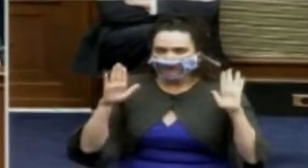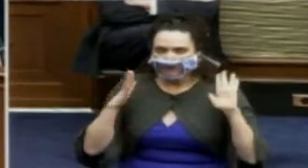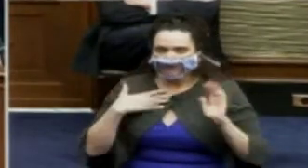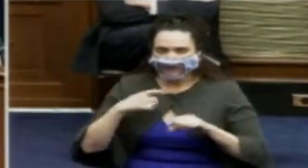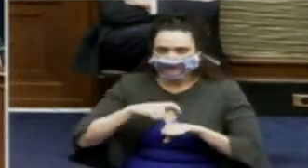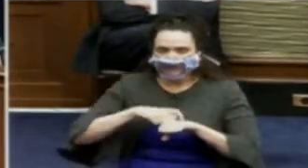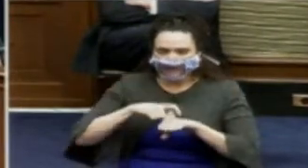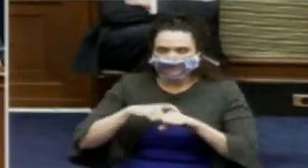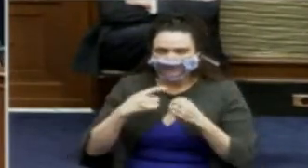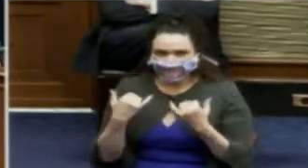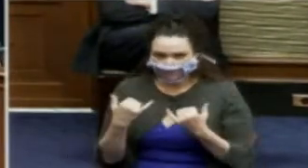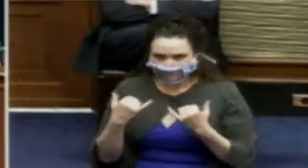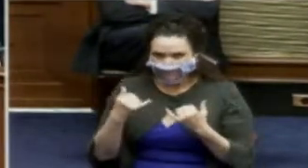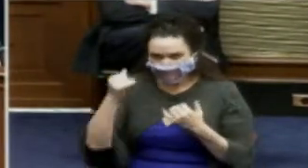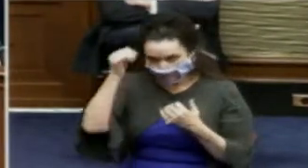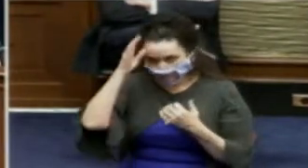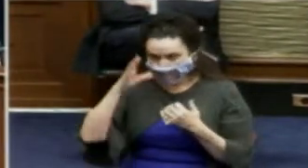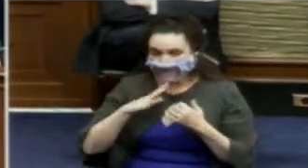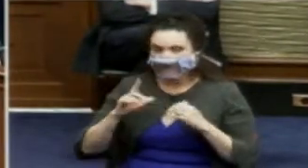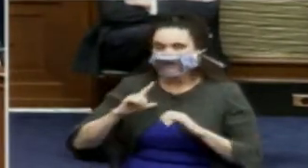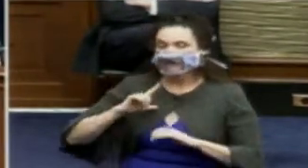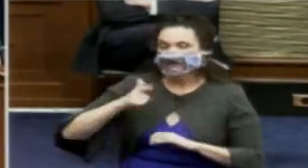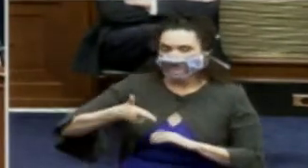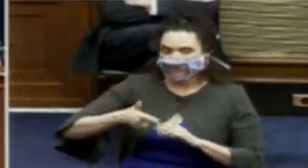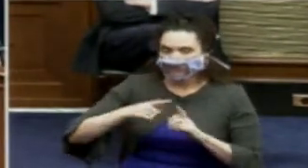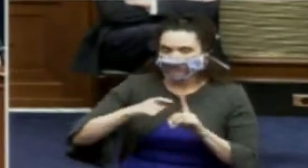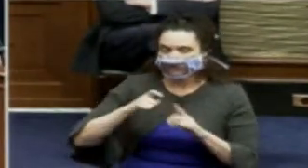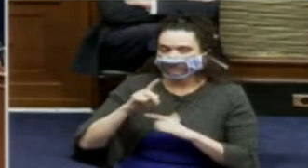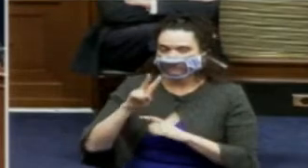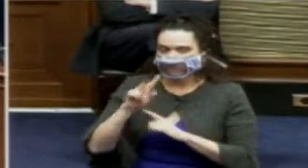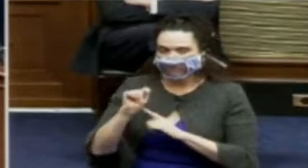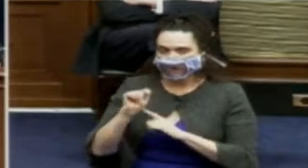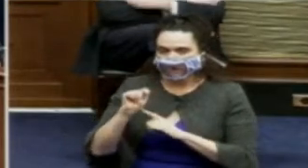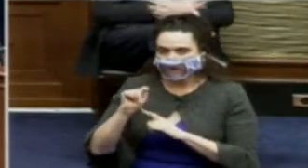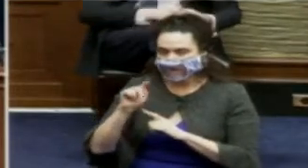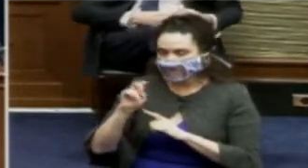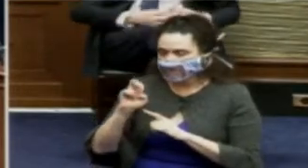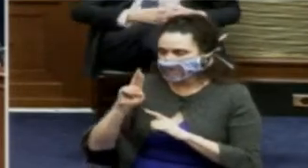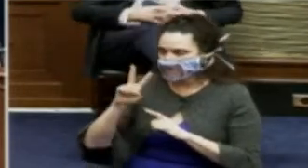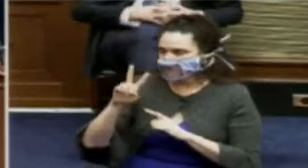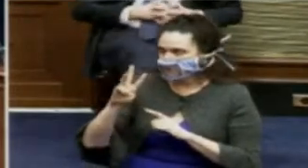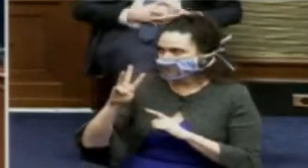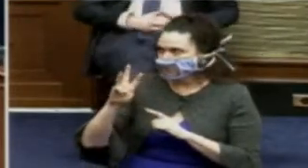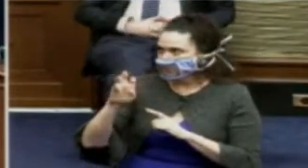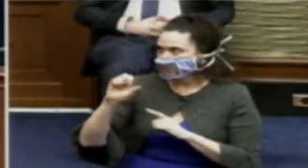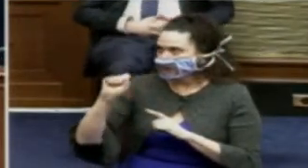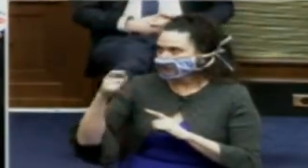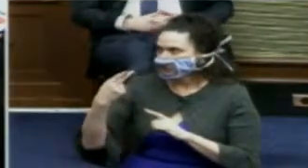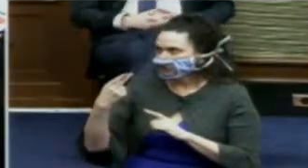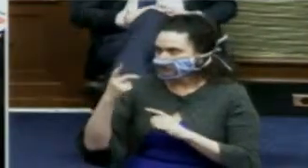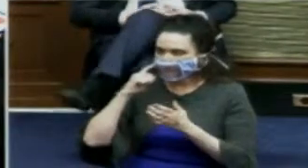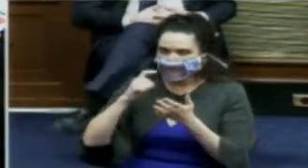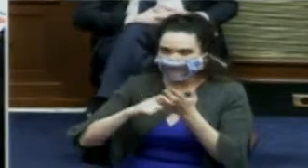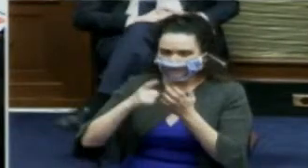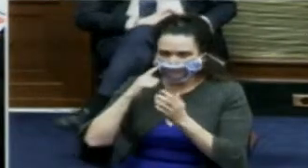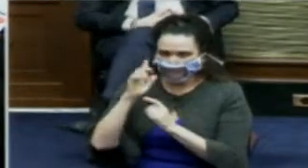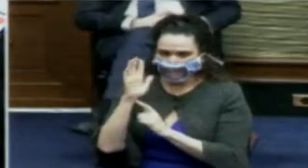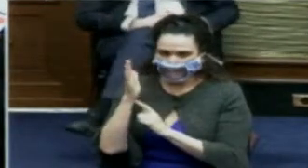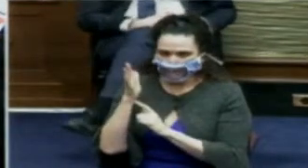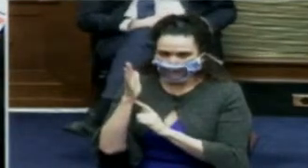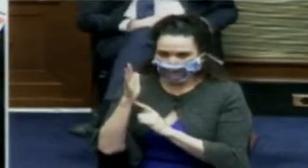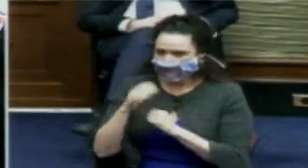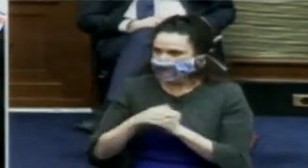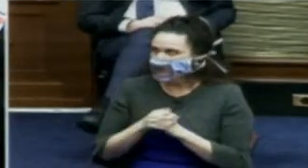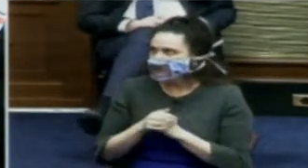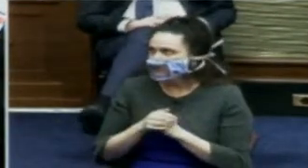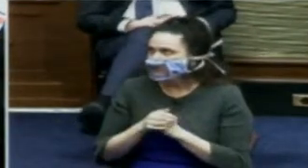The gentleman yields back. The gentleman from Vermont, Mr. Welsh, is now recognized for 5 minutes. Mr. Welsh. Thank